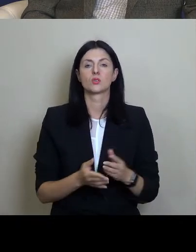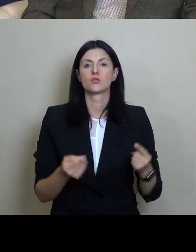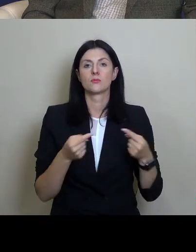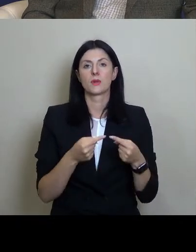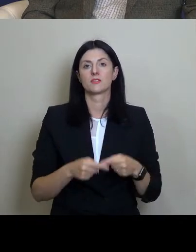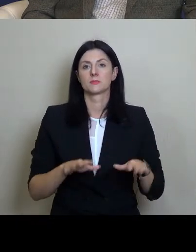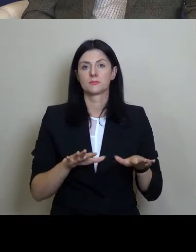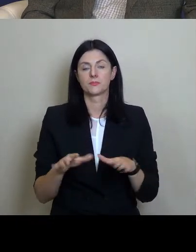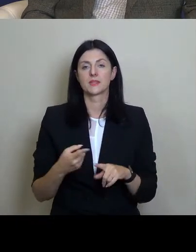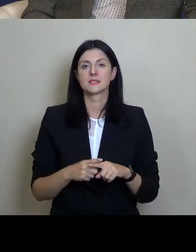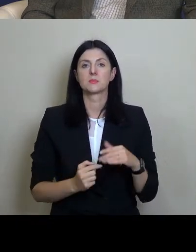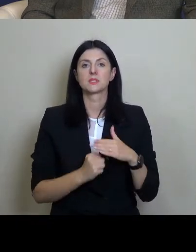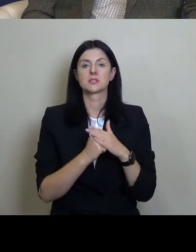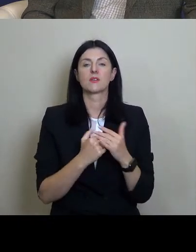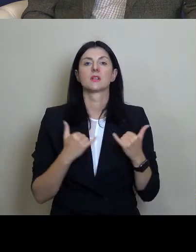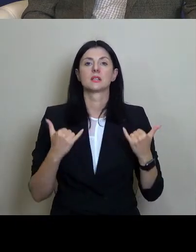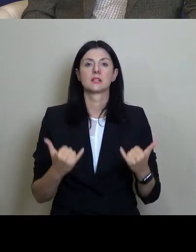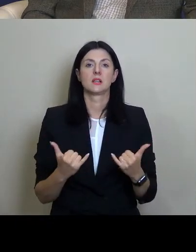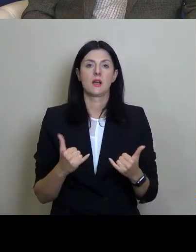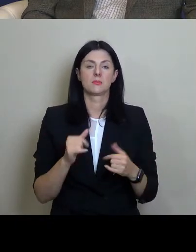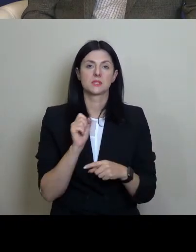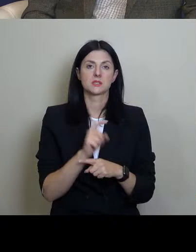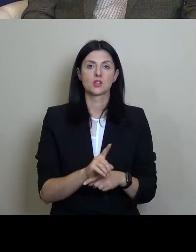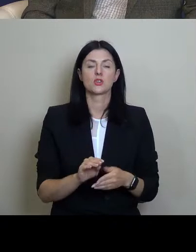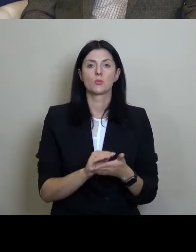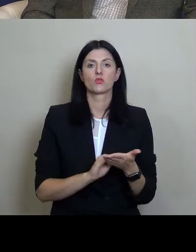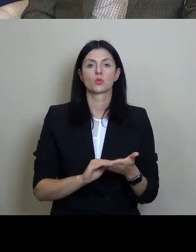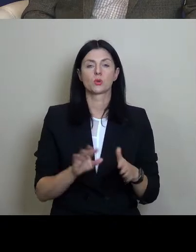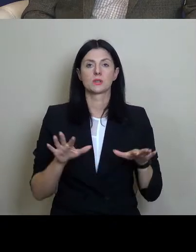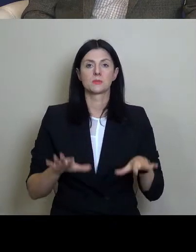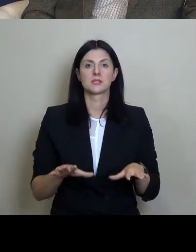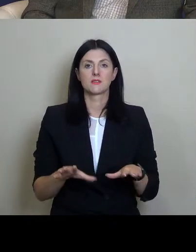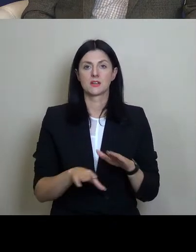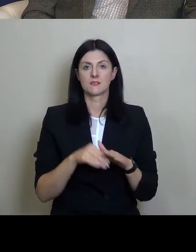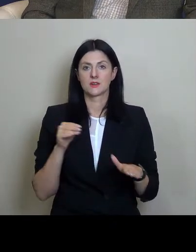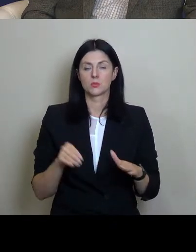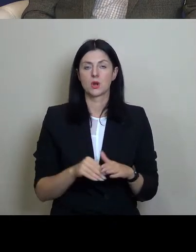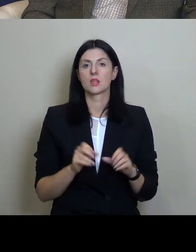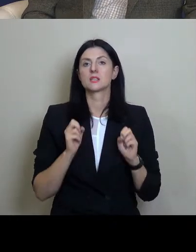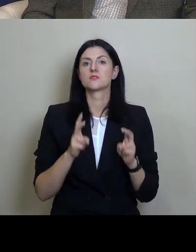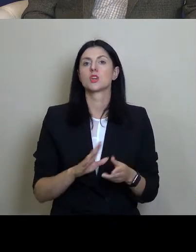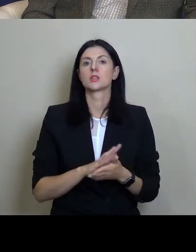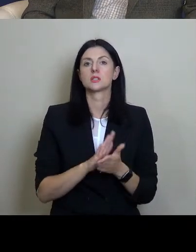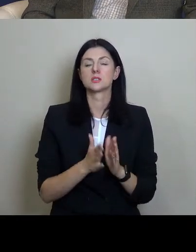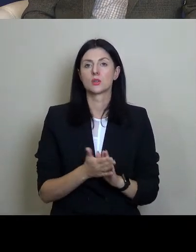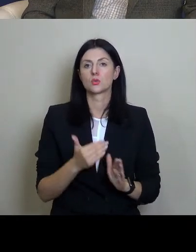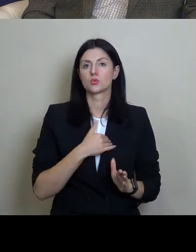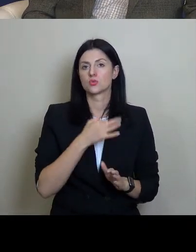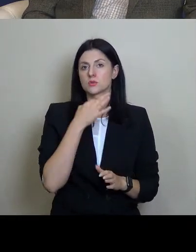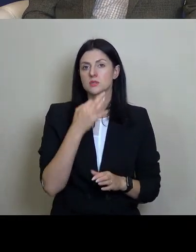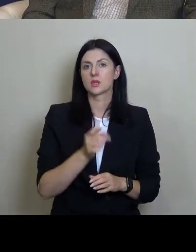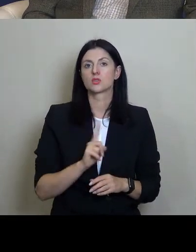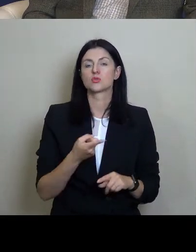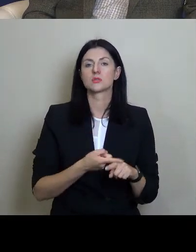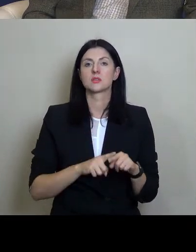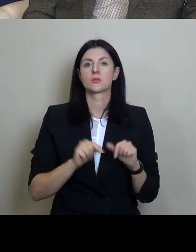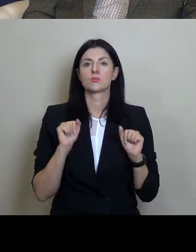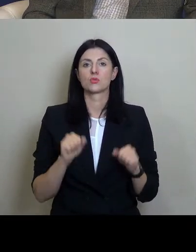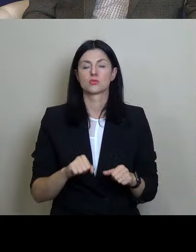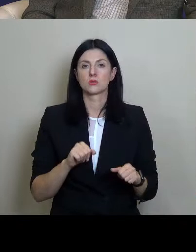martial law in certain regions. And this is the grounds for appointing the second